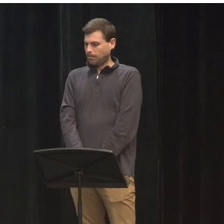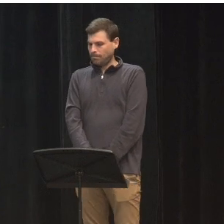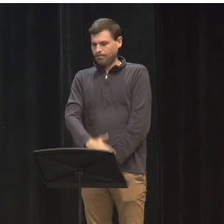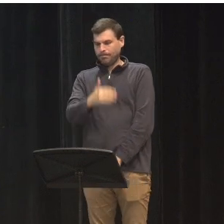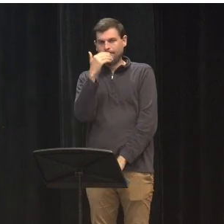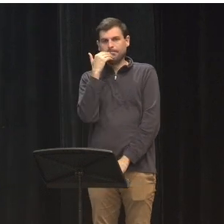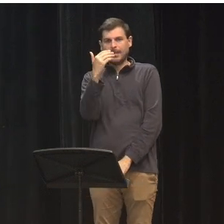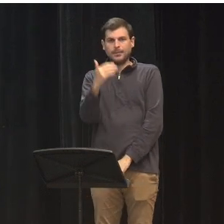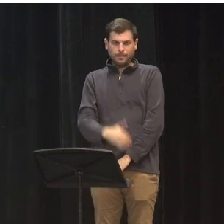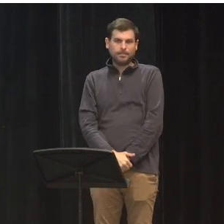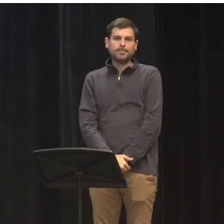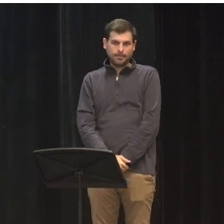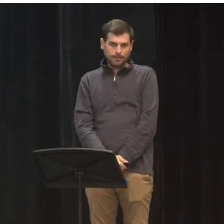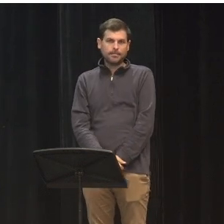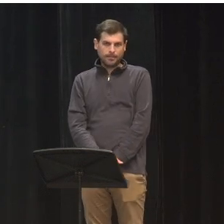Thank you, Ms. Parker Davidson.